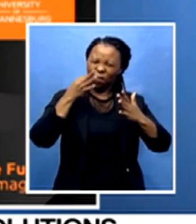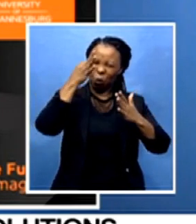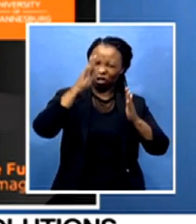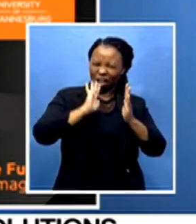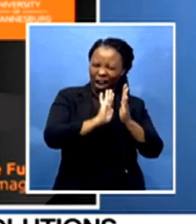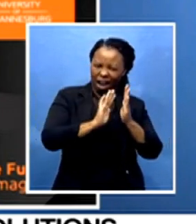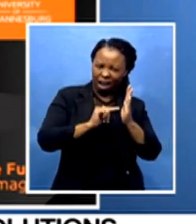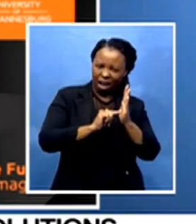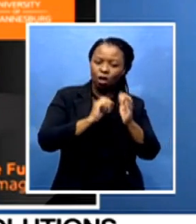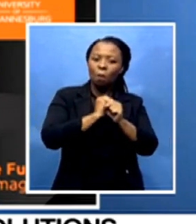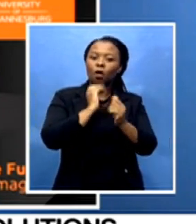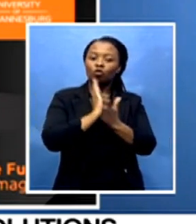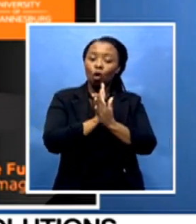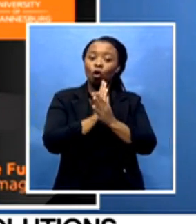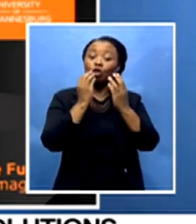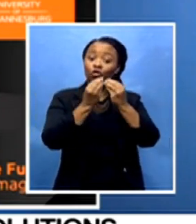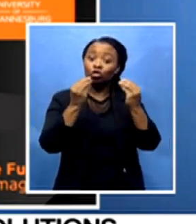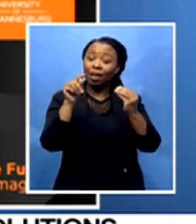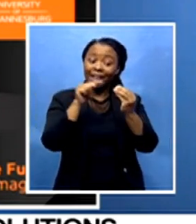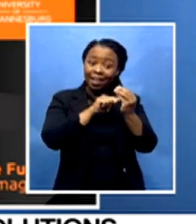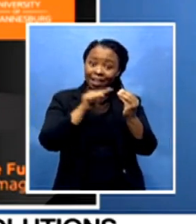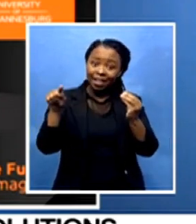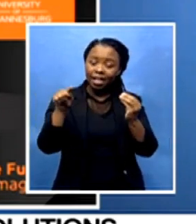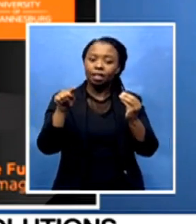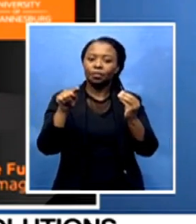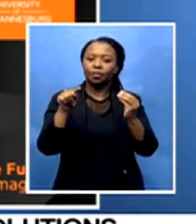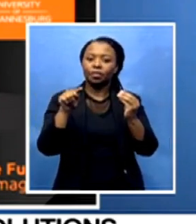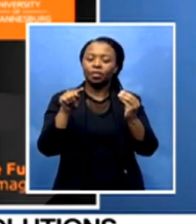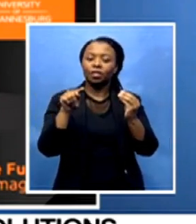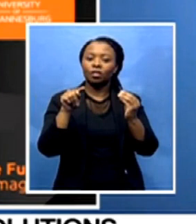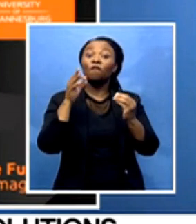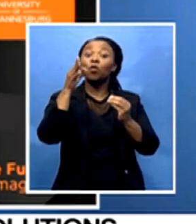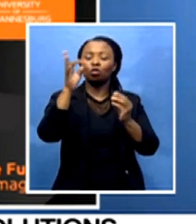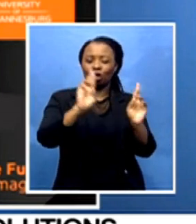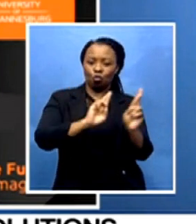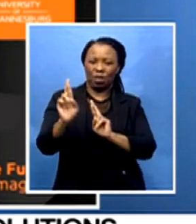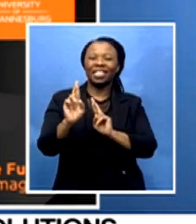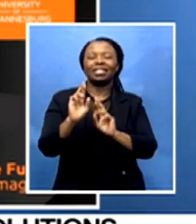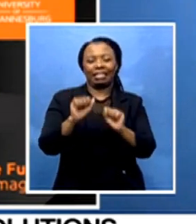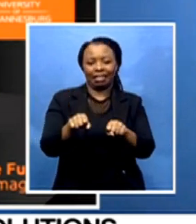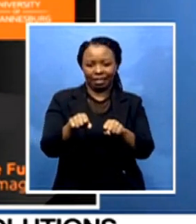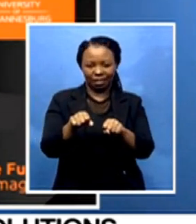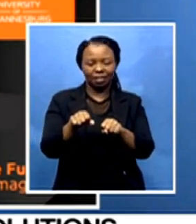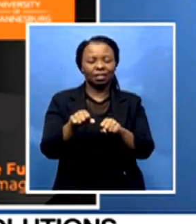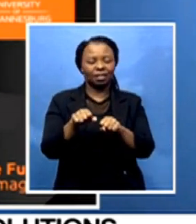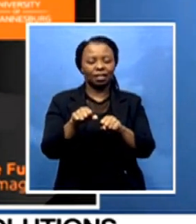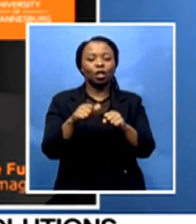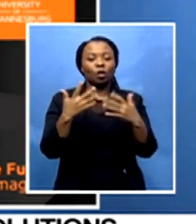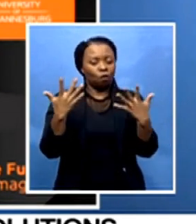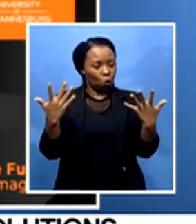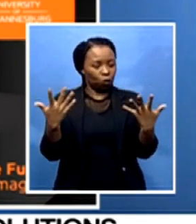ready. And as far as that is possible, of course, the future is changing so